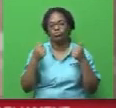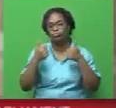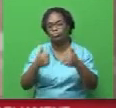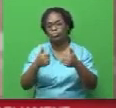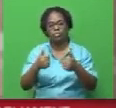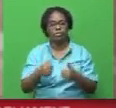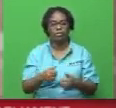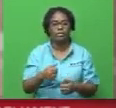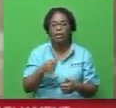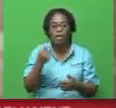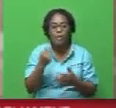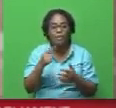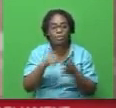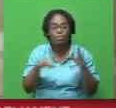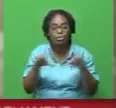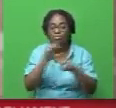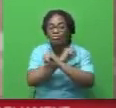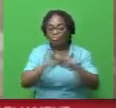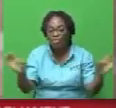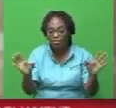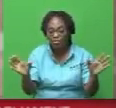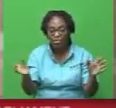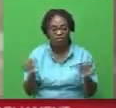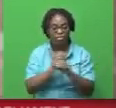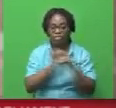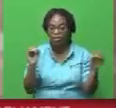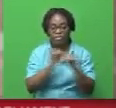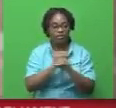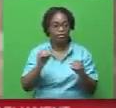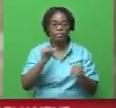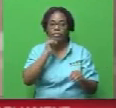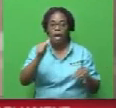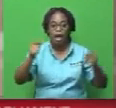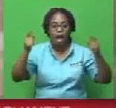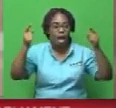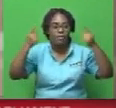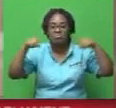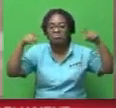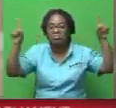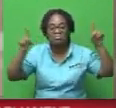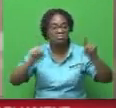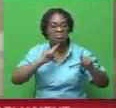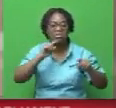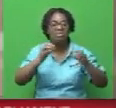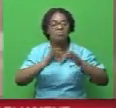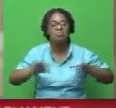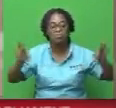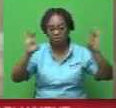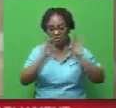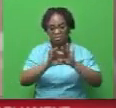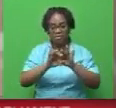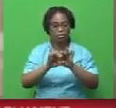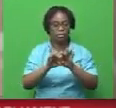nothing. They have not won a single critical matter. against anyone who has sued the state, and they